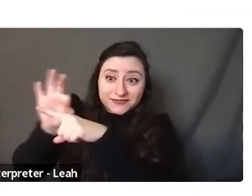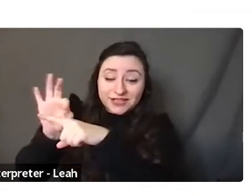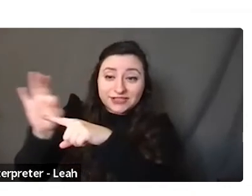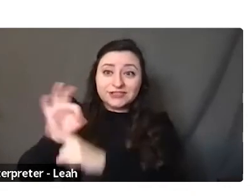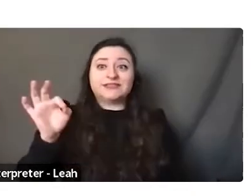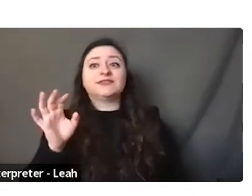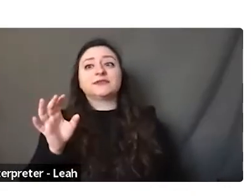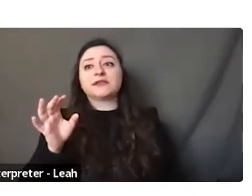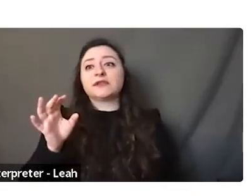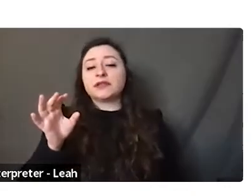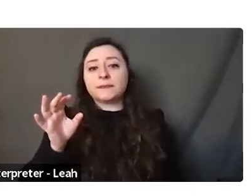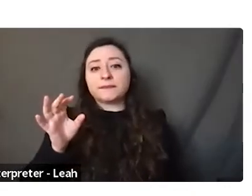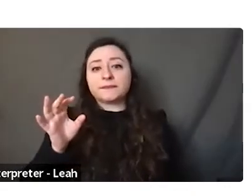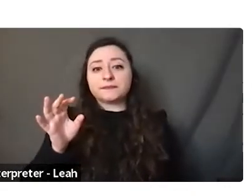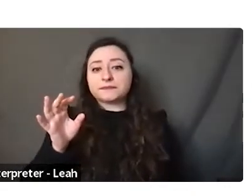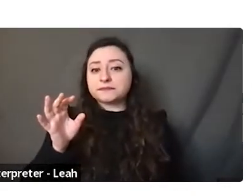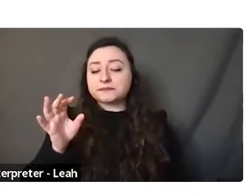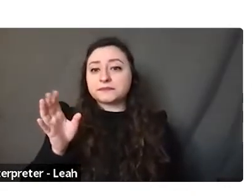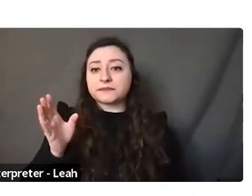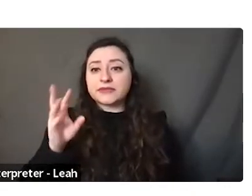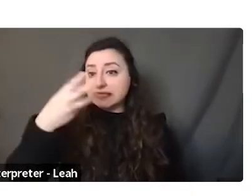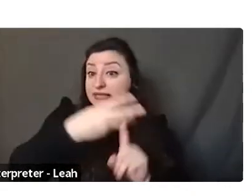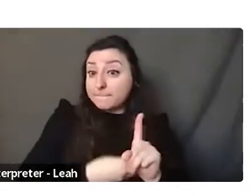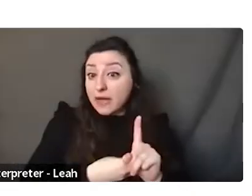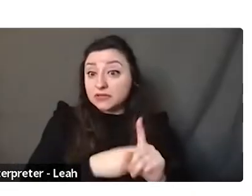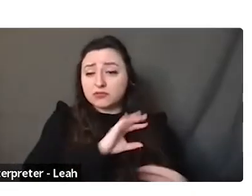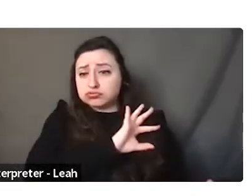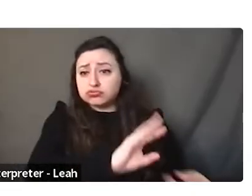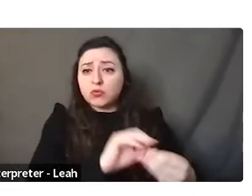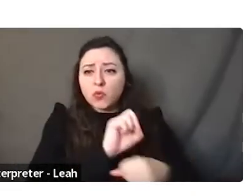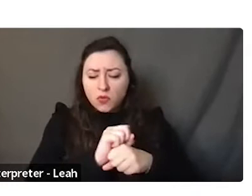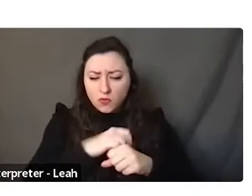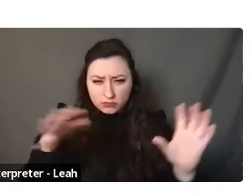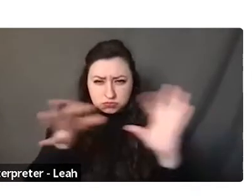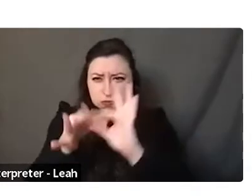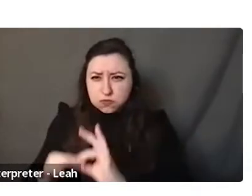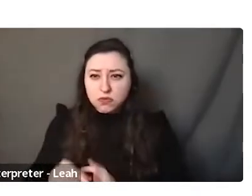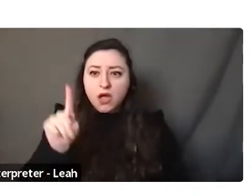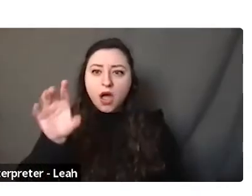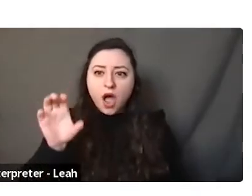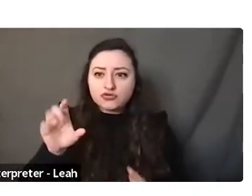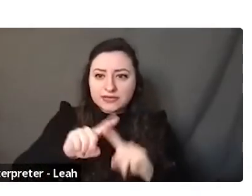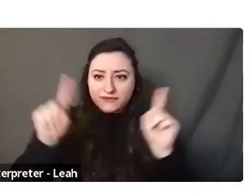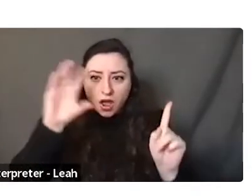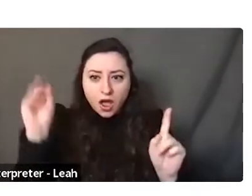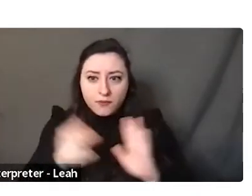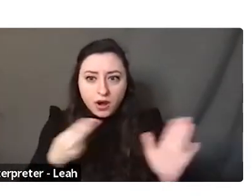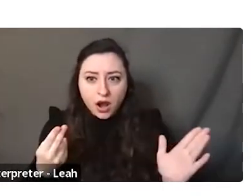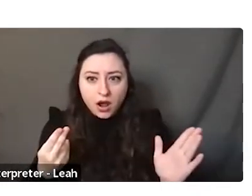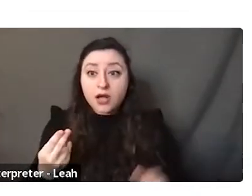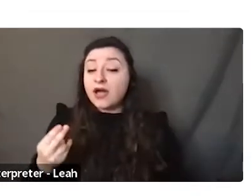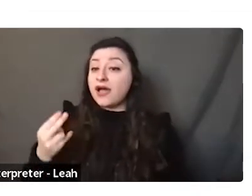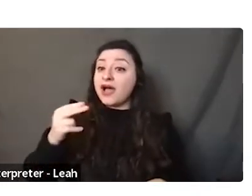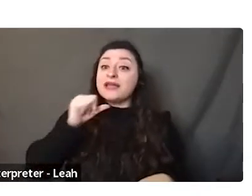is that through 6 months of work, we found this connection to 100 brands. That doesn't mean that if you're not on our